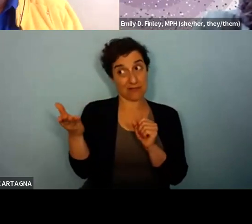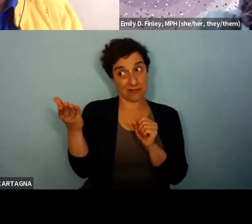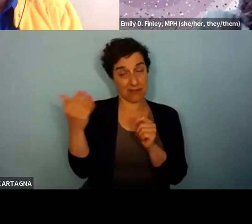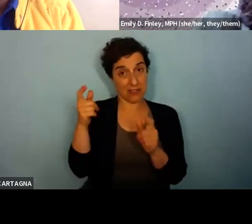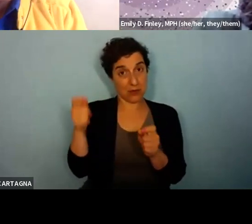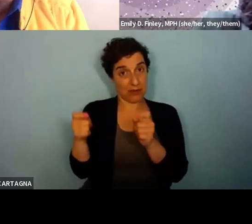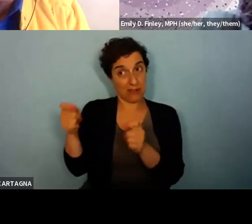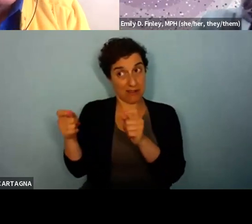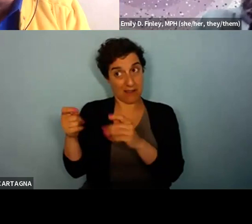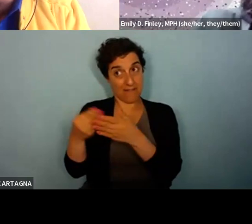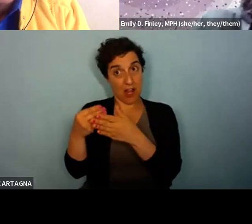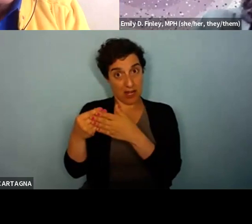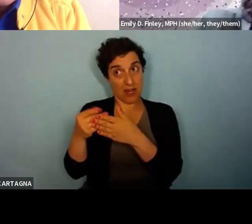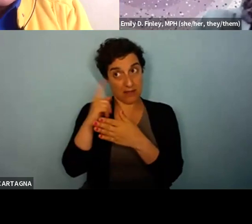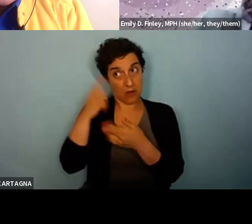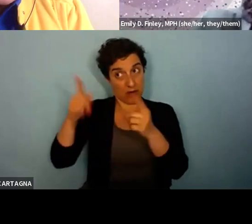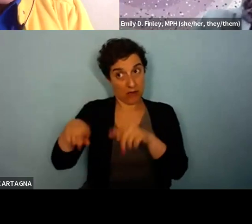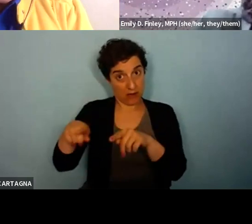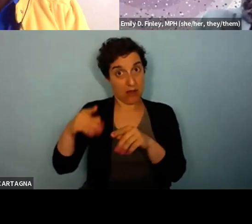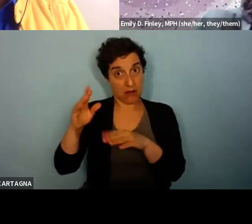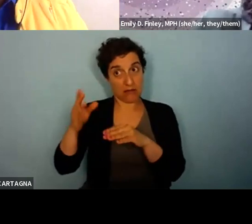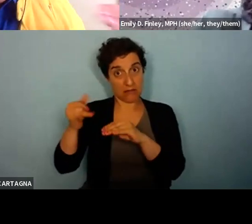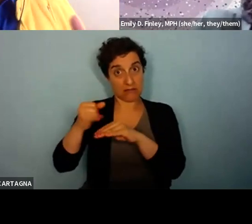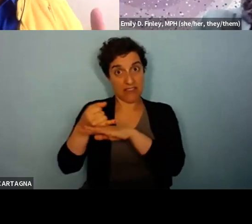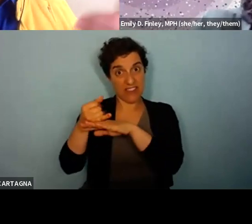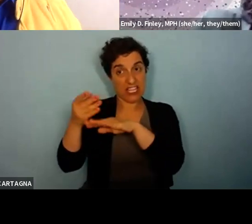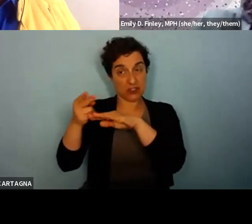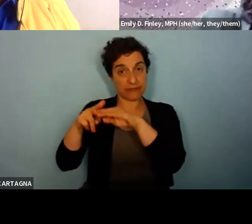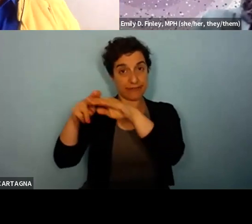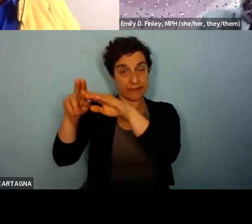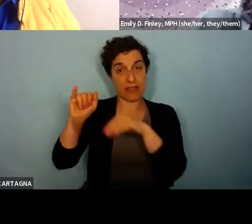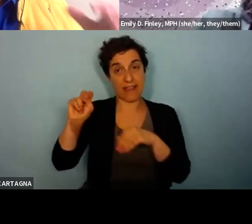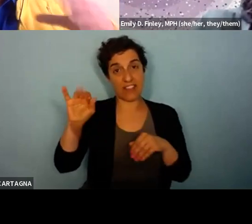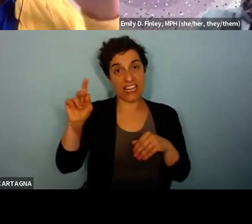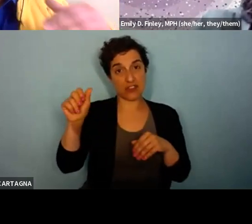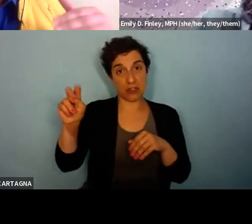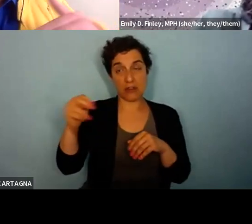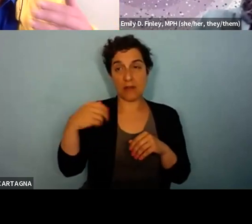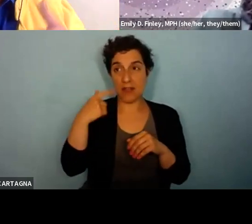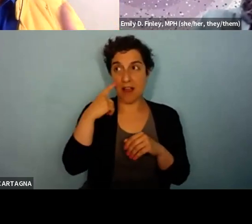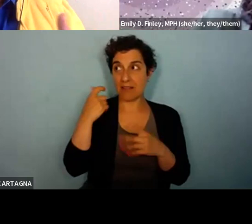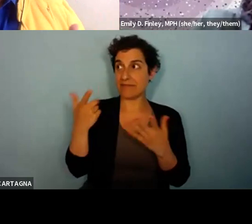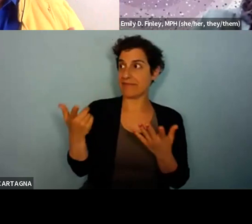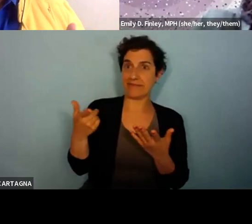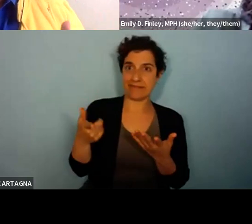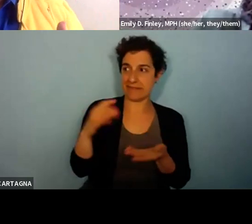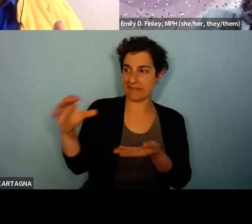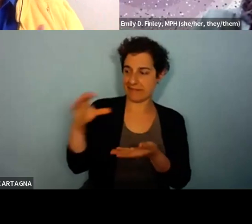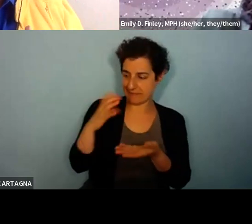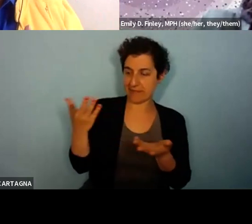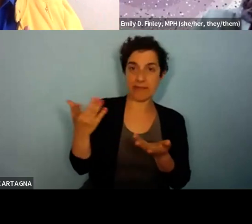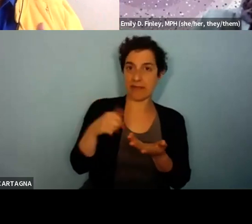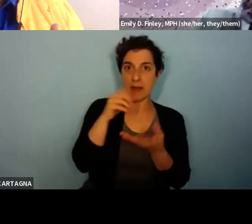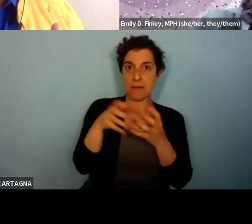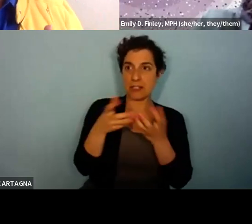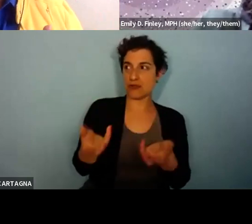adjust their funding to inflation, but because it cuts on the community side, usually cuts on the, like they were